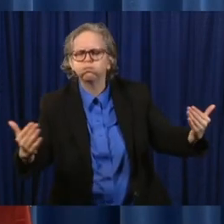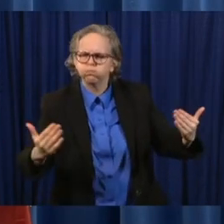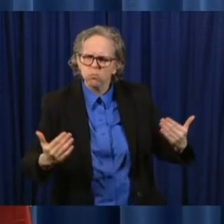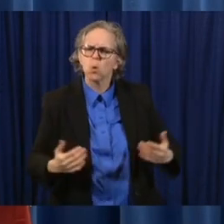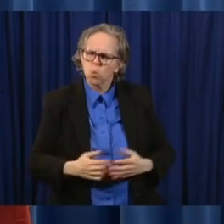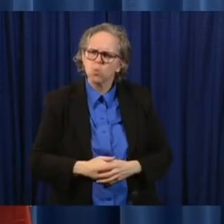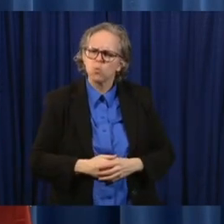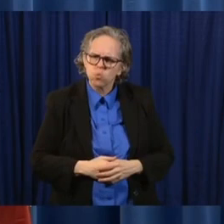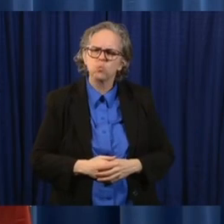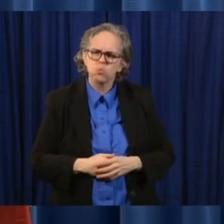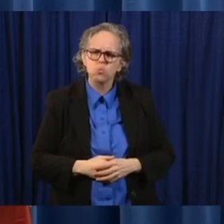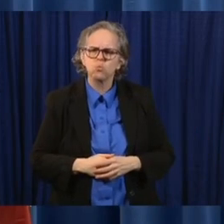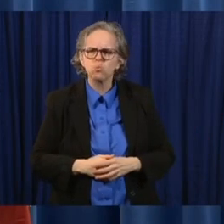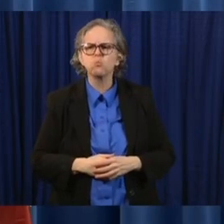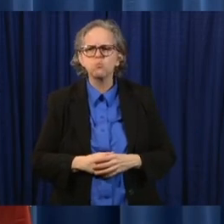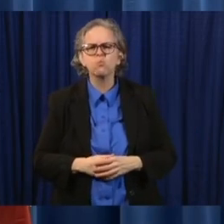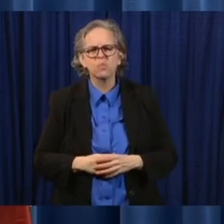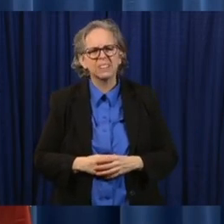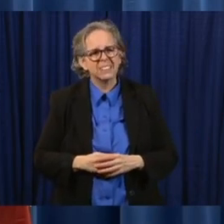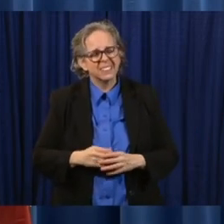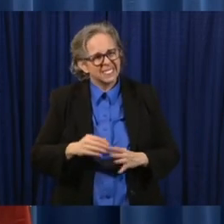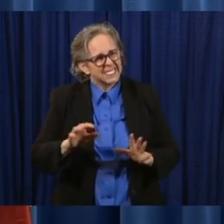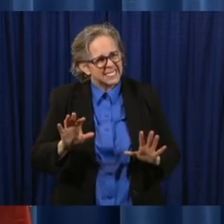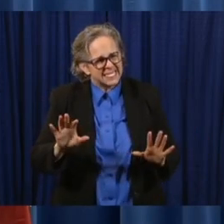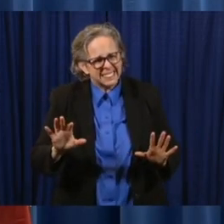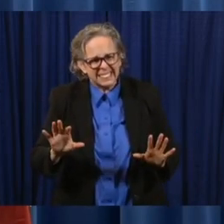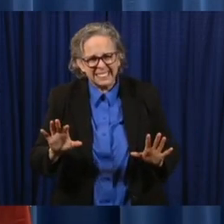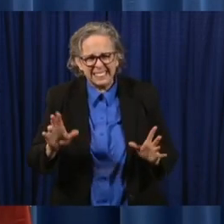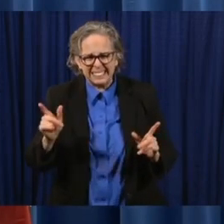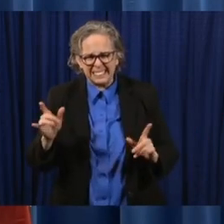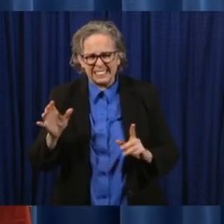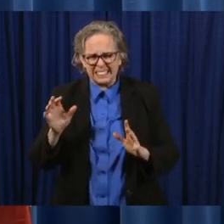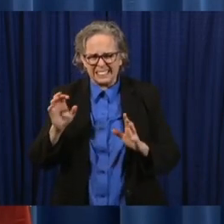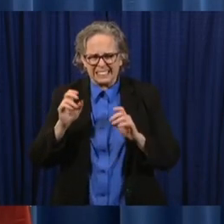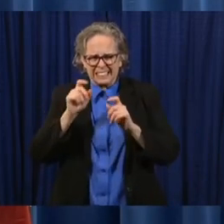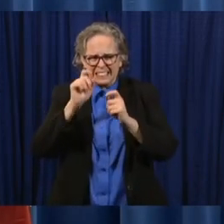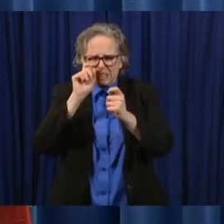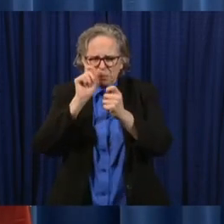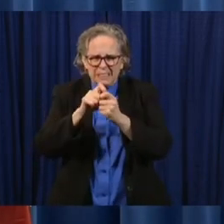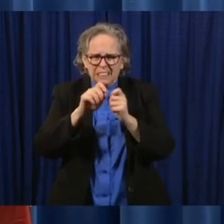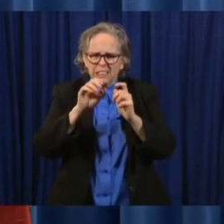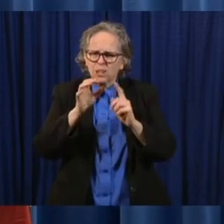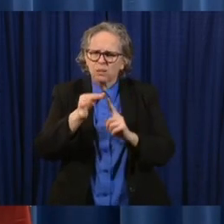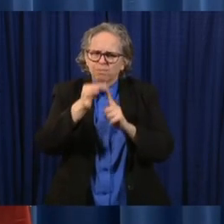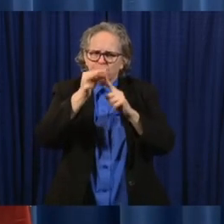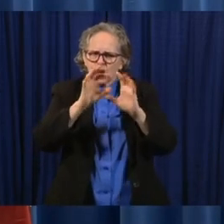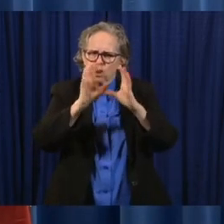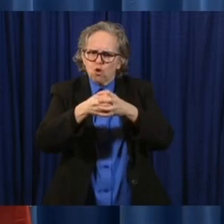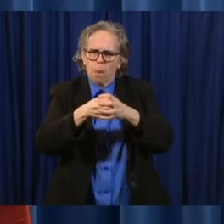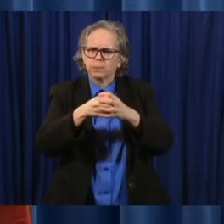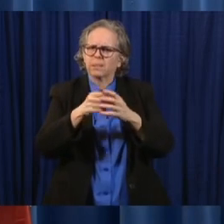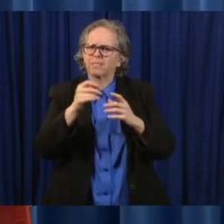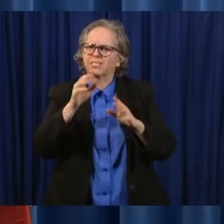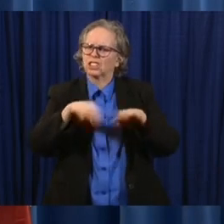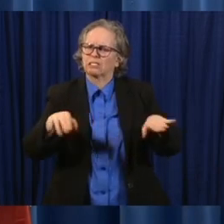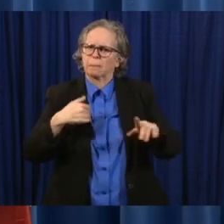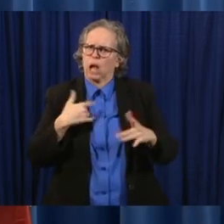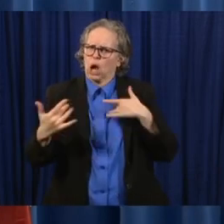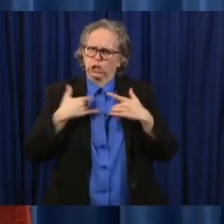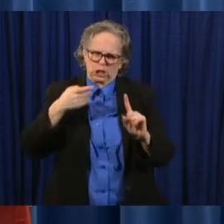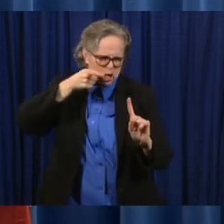groups of kids who I have particular concerns about when they are not able to be in